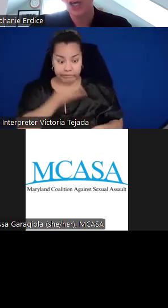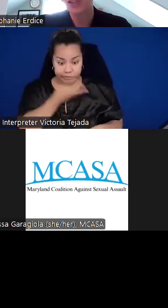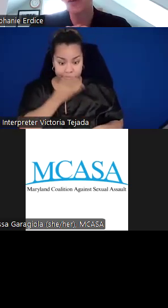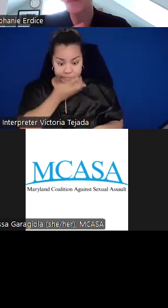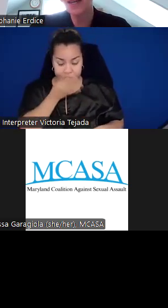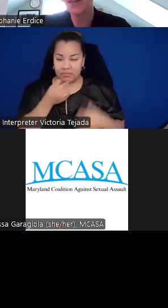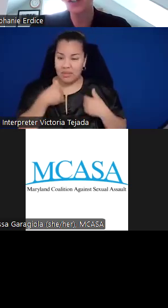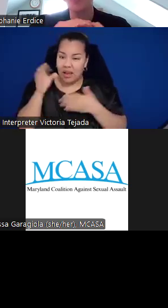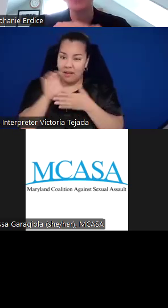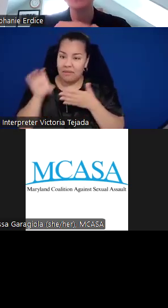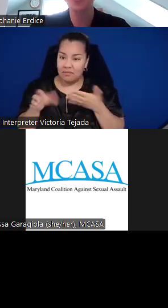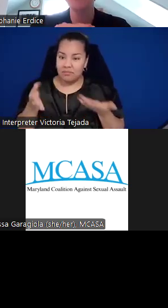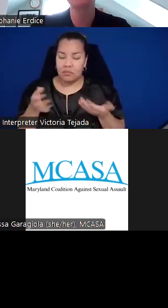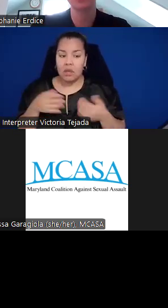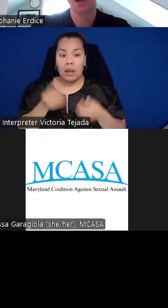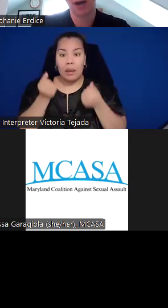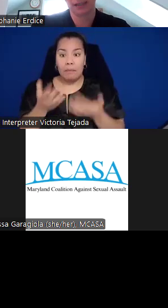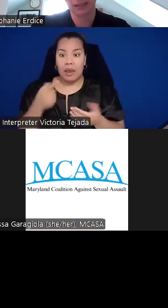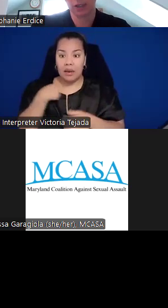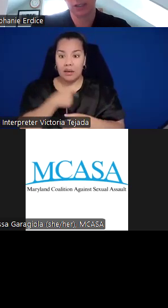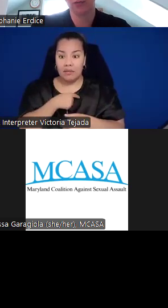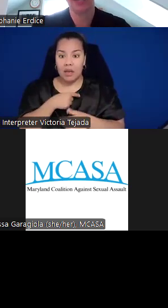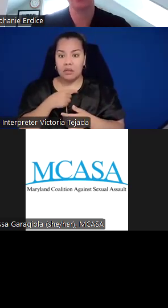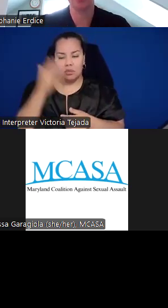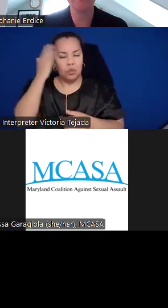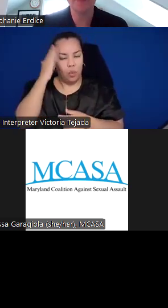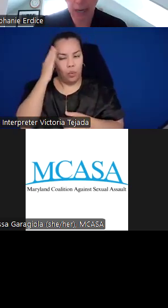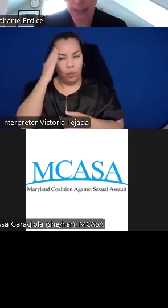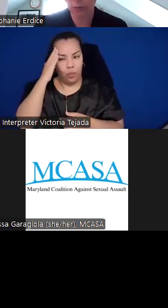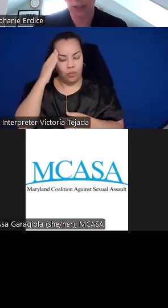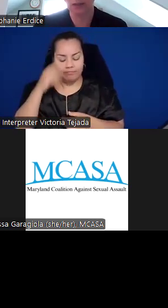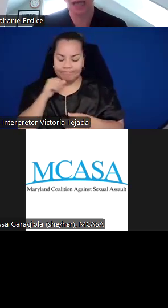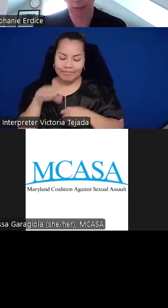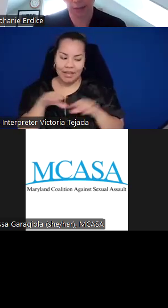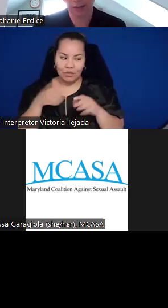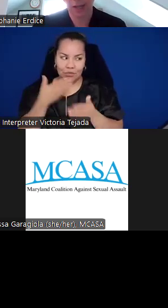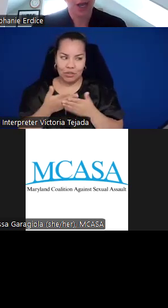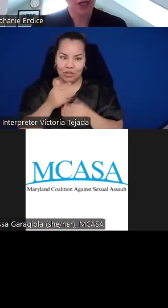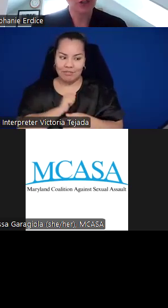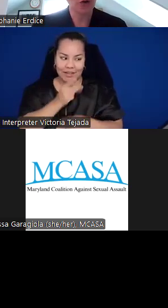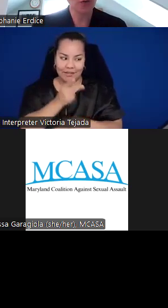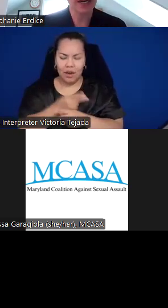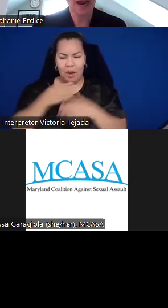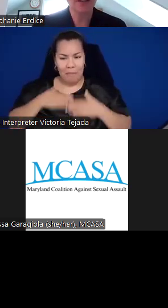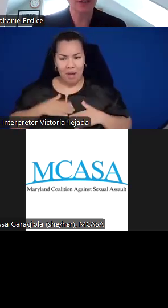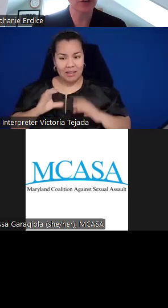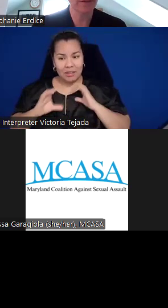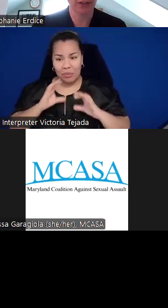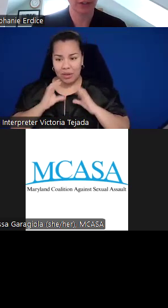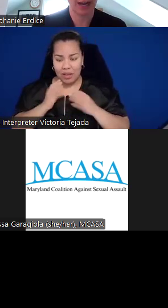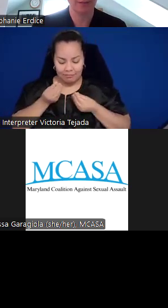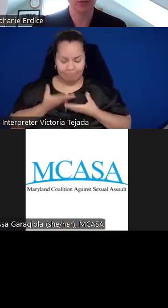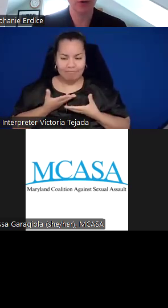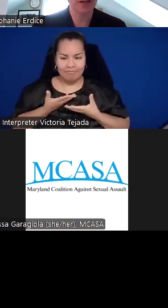balance. So for many of us, we know when we're not practicing good self-care. Our bodies will tell us. So we're going to have this